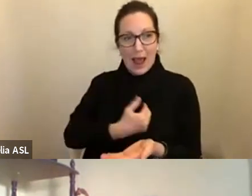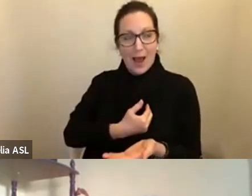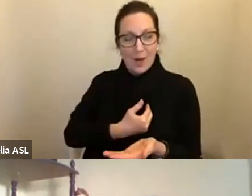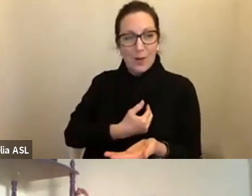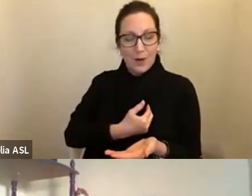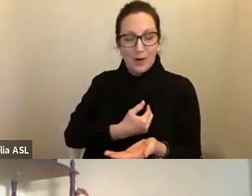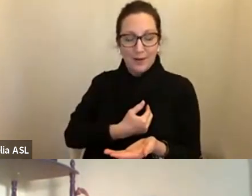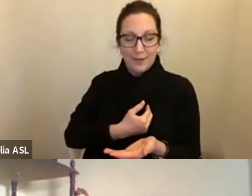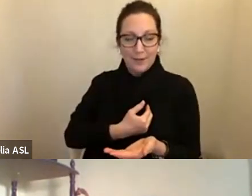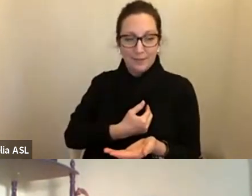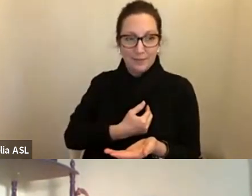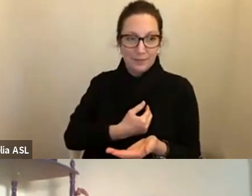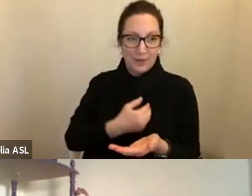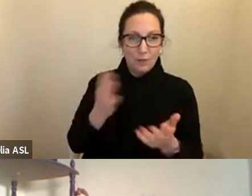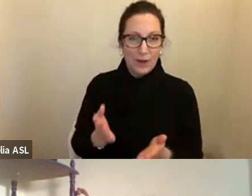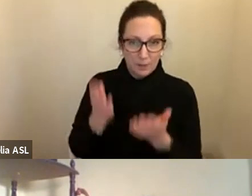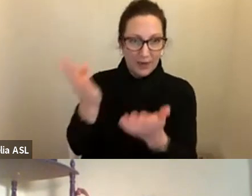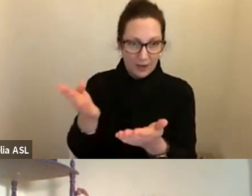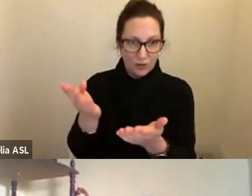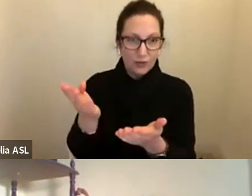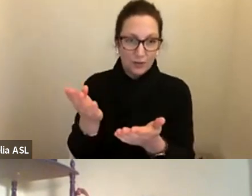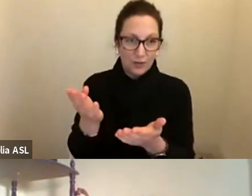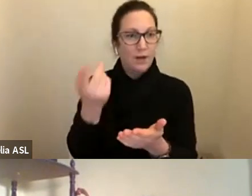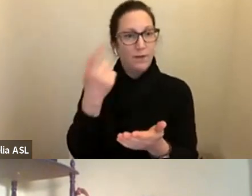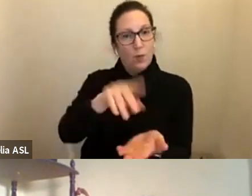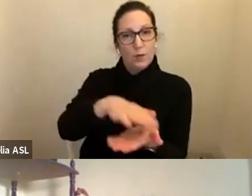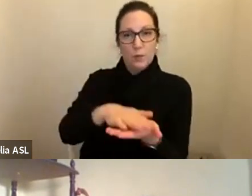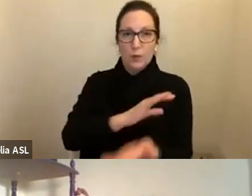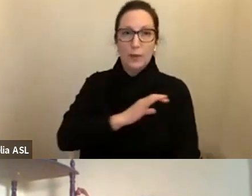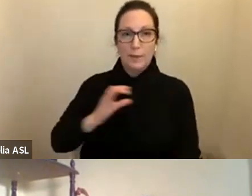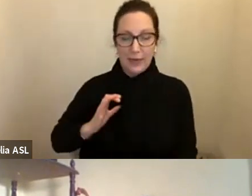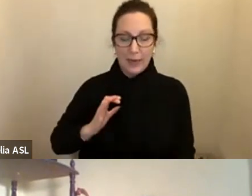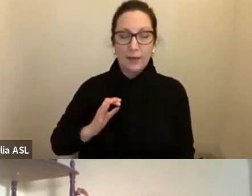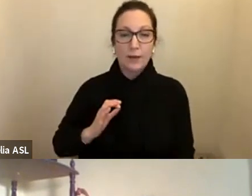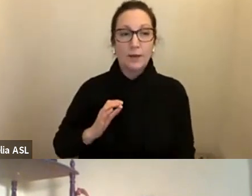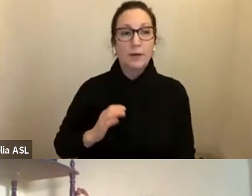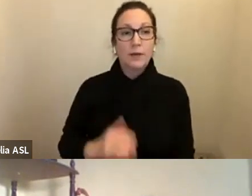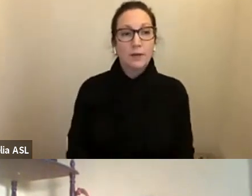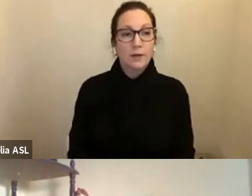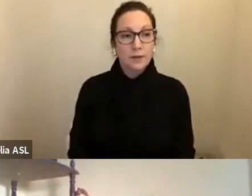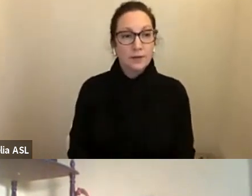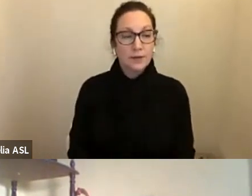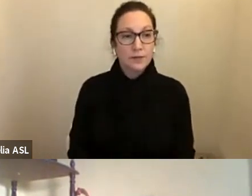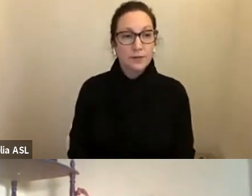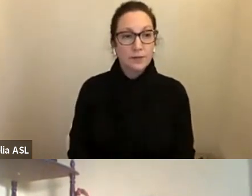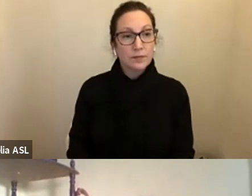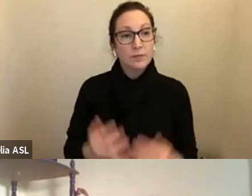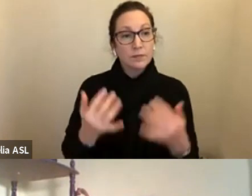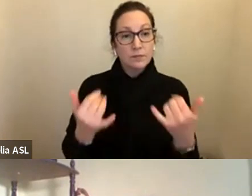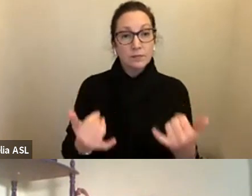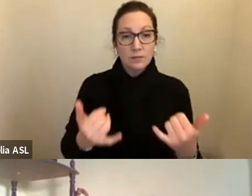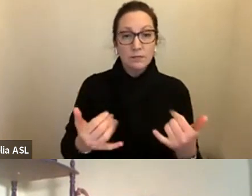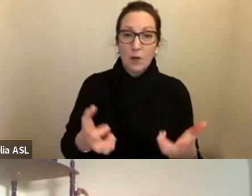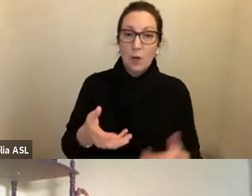develop a recommendation for the school committee. So with that, I want to invite